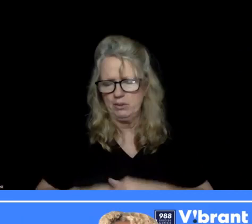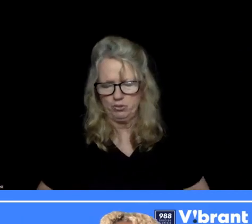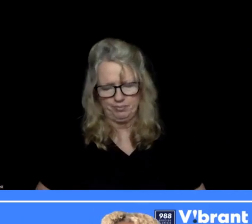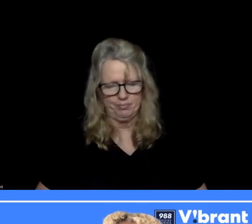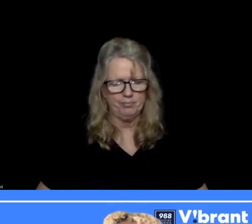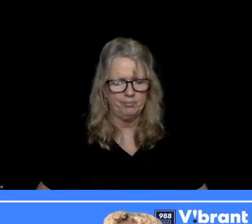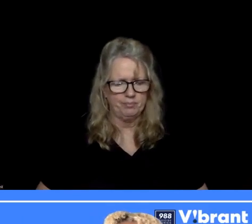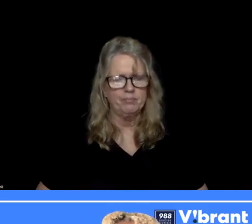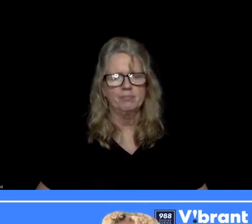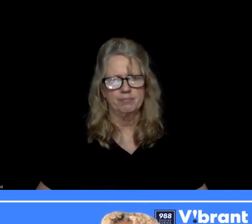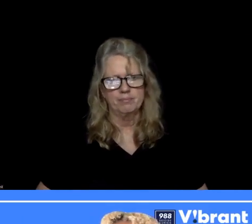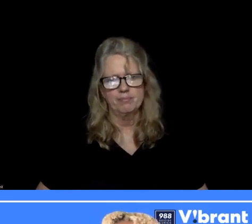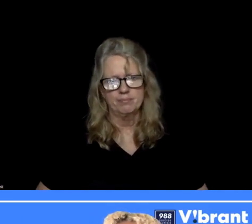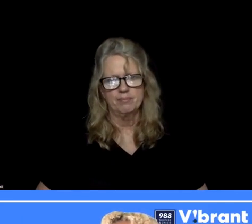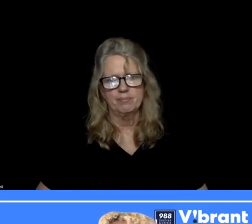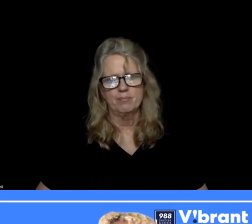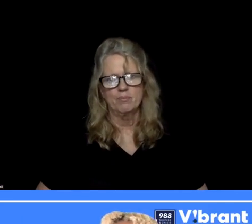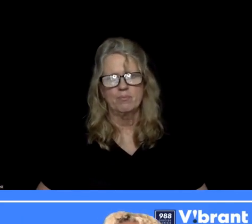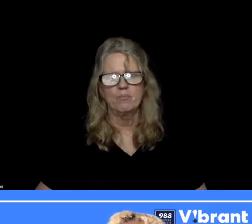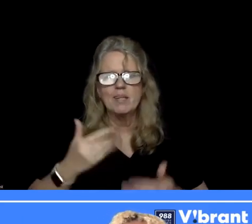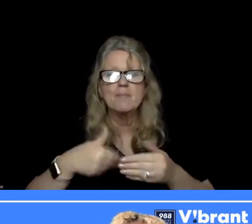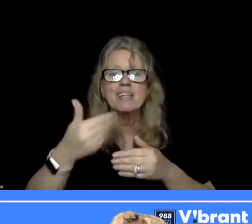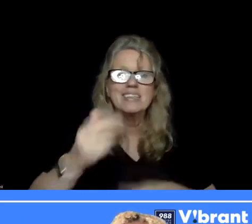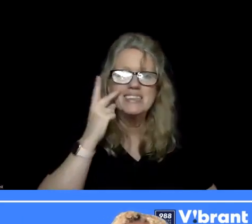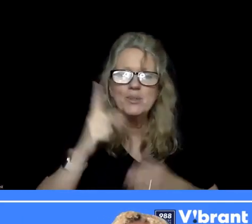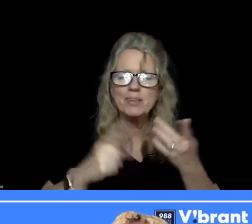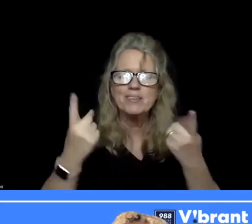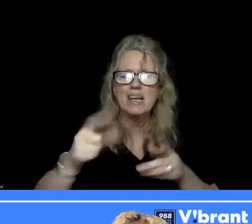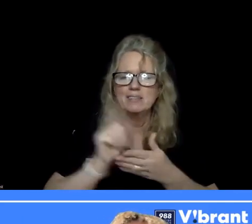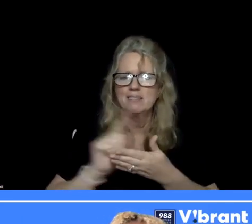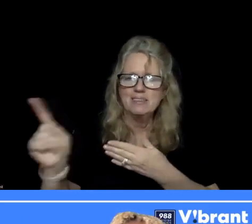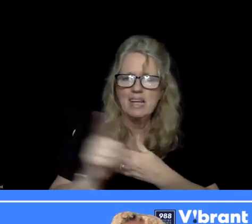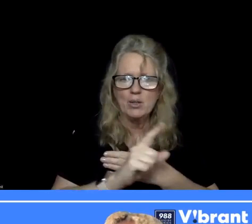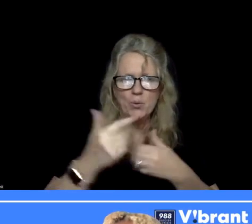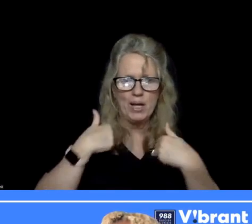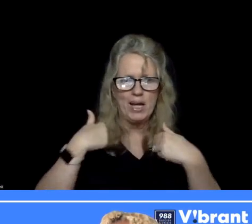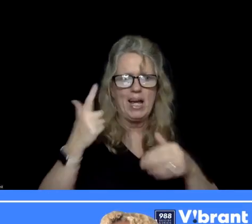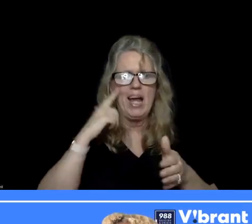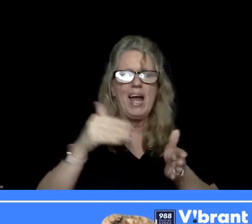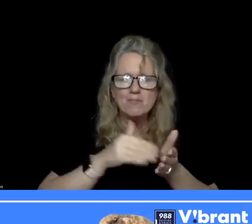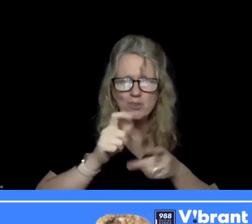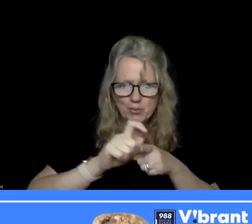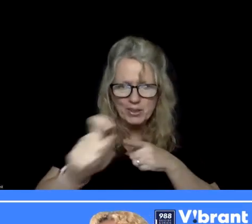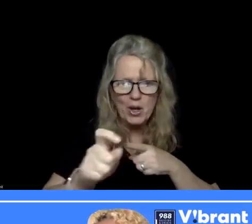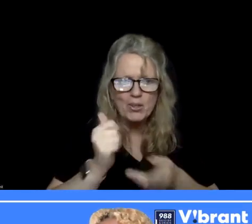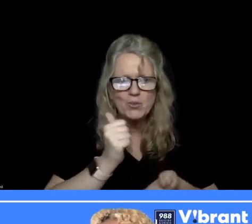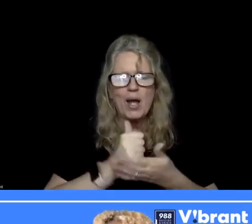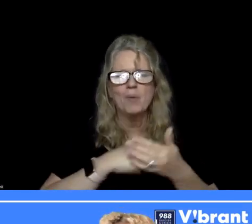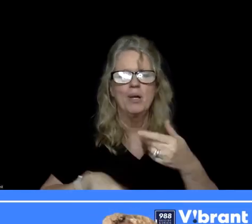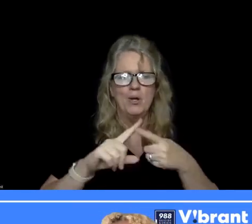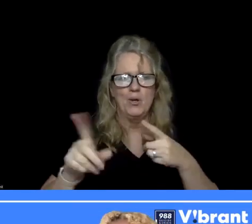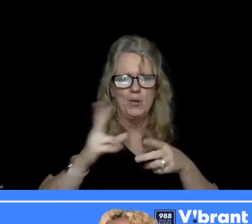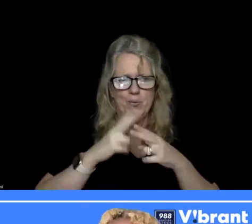So with that, guys, let's see what's coming up next on the horizon. Next week, we have frequent callers to helplines, or as we call them